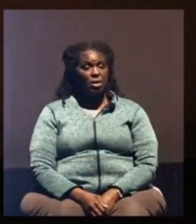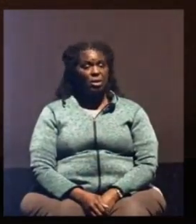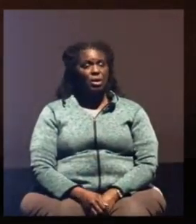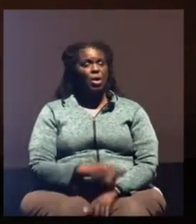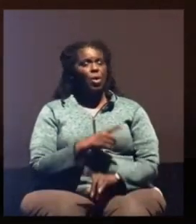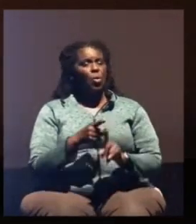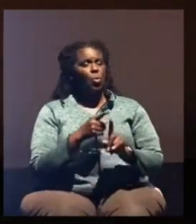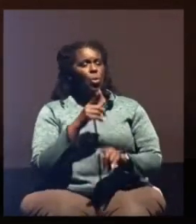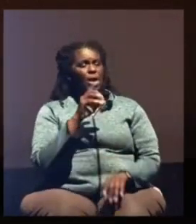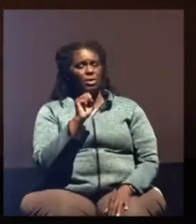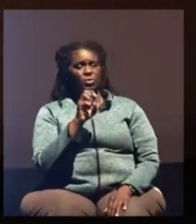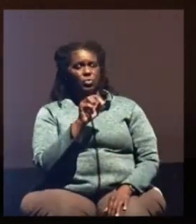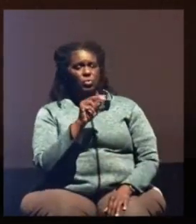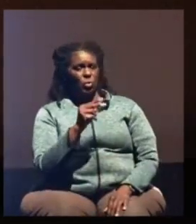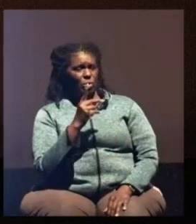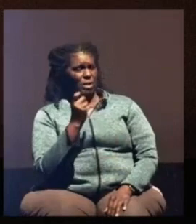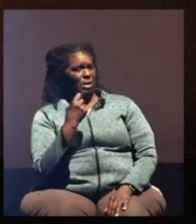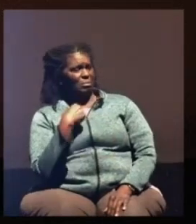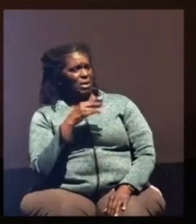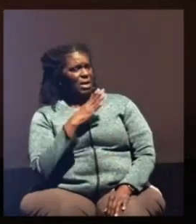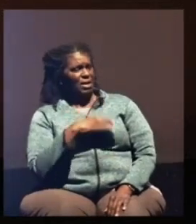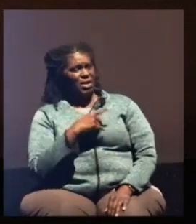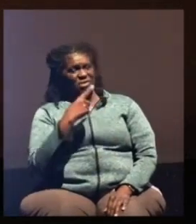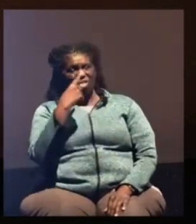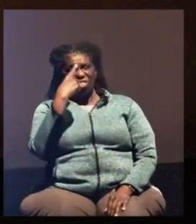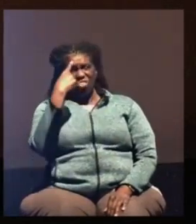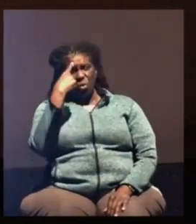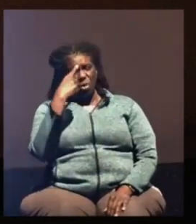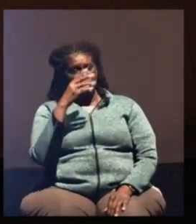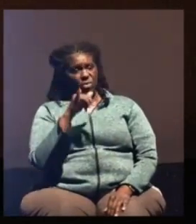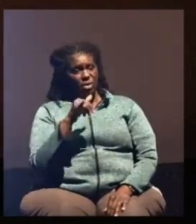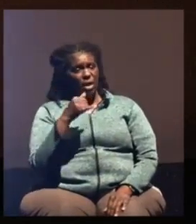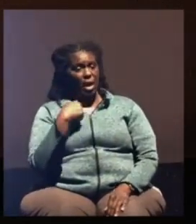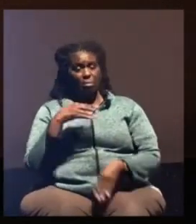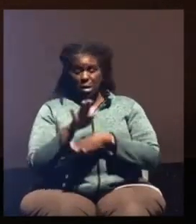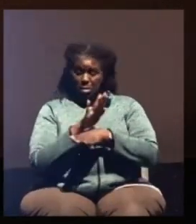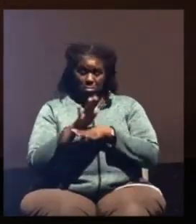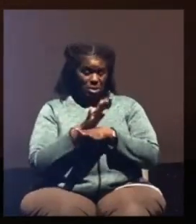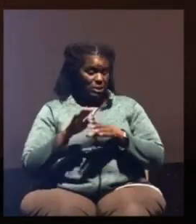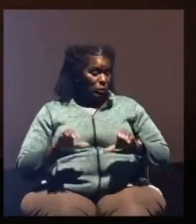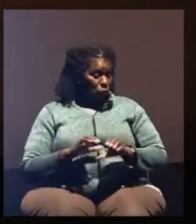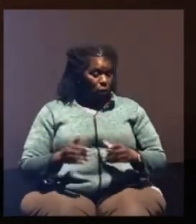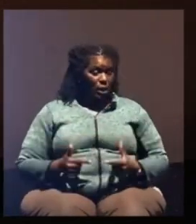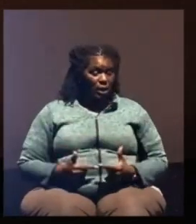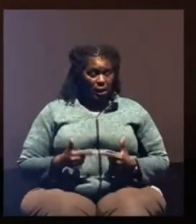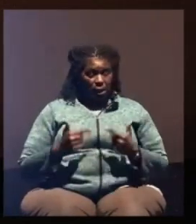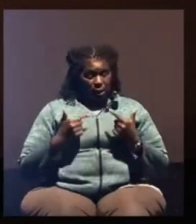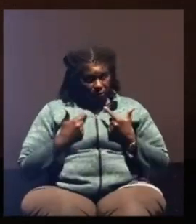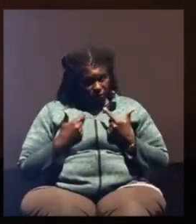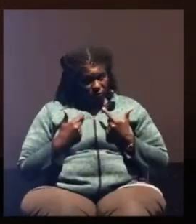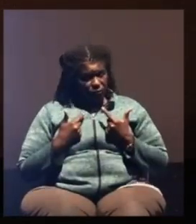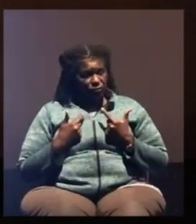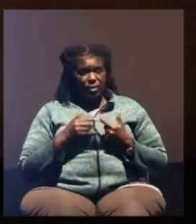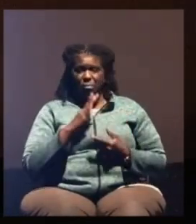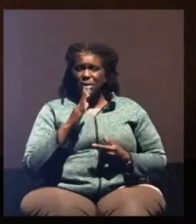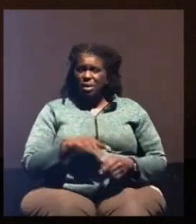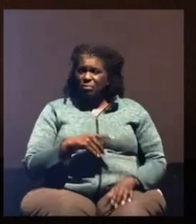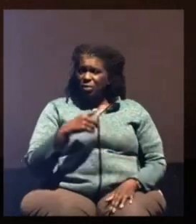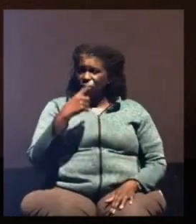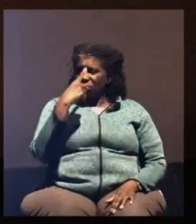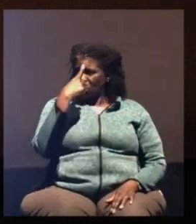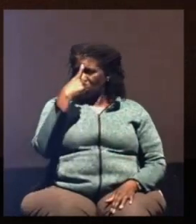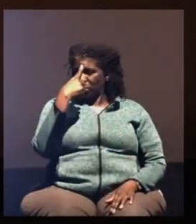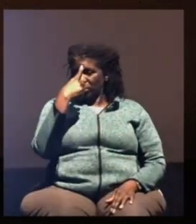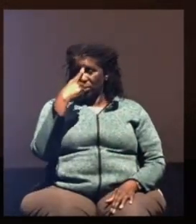asked me that question, I had never even thought about it. I'm so busy doing life that it never dawned on me. And I